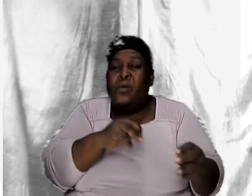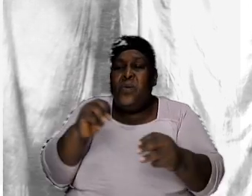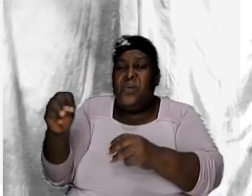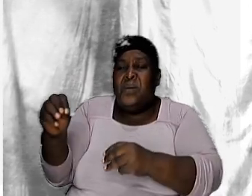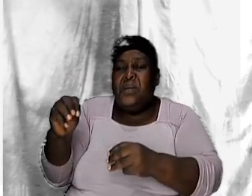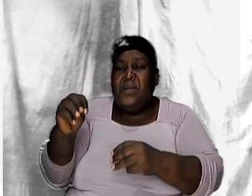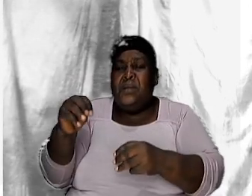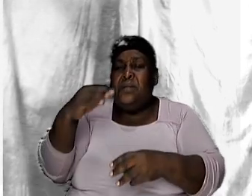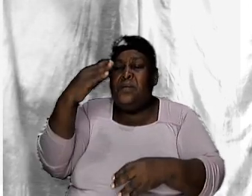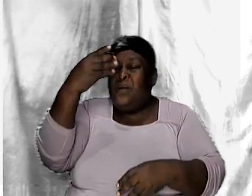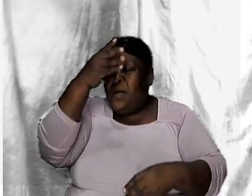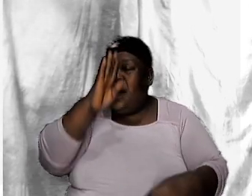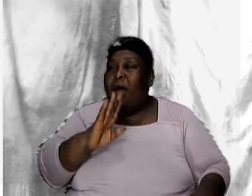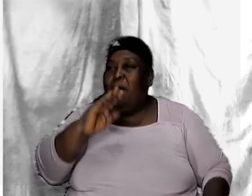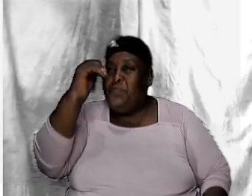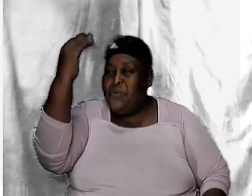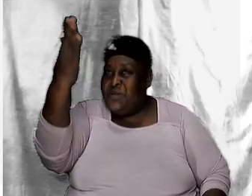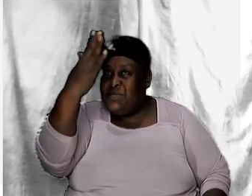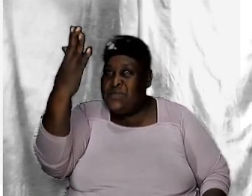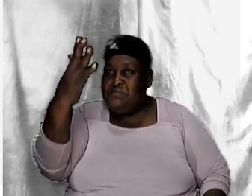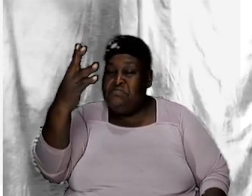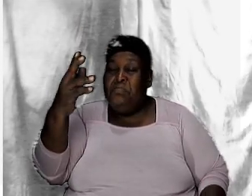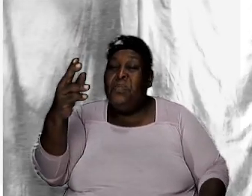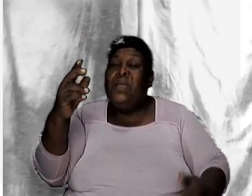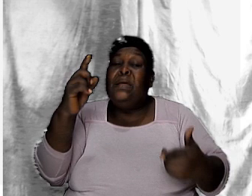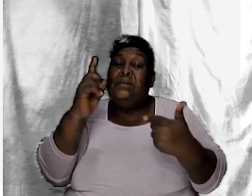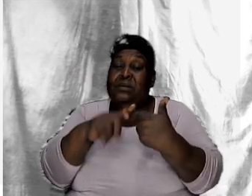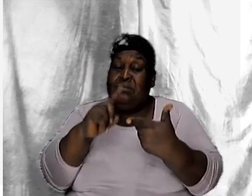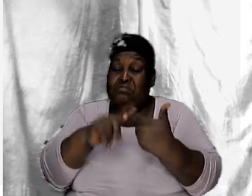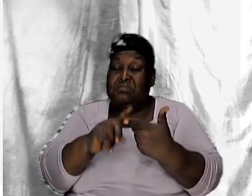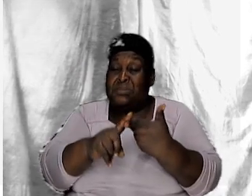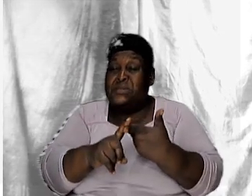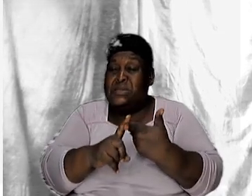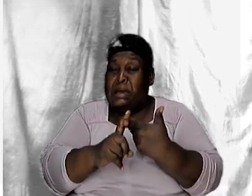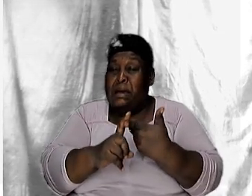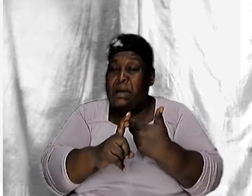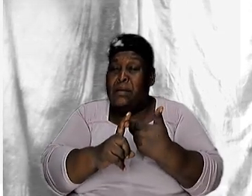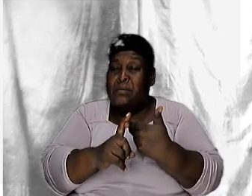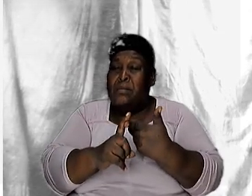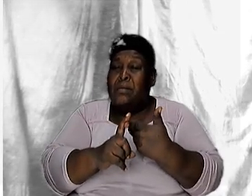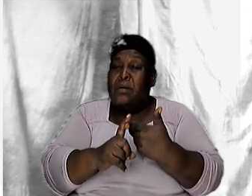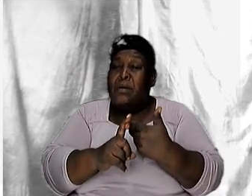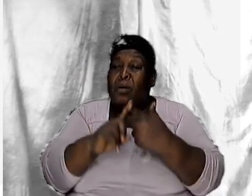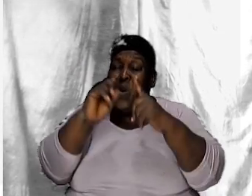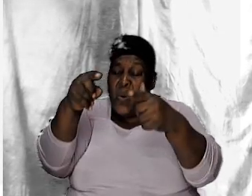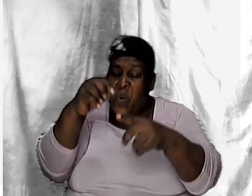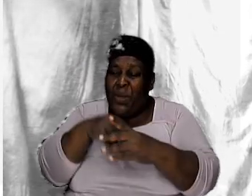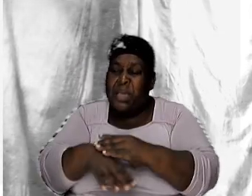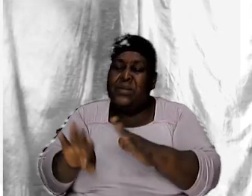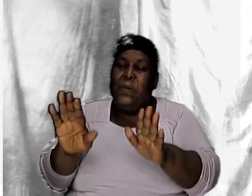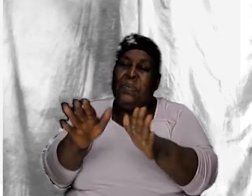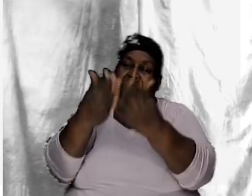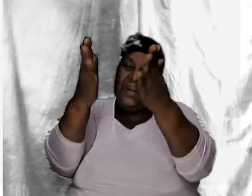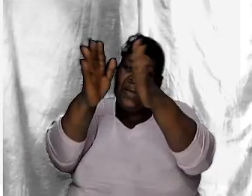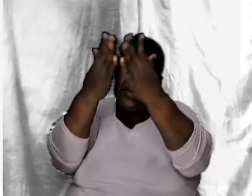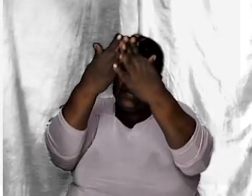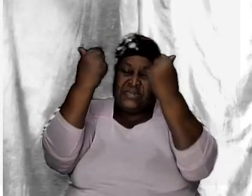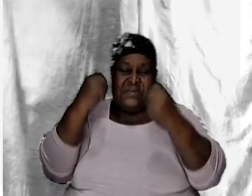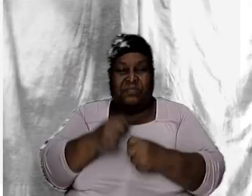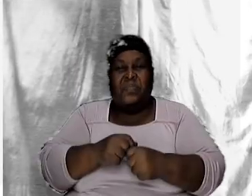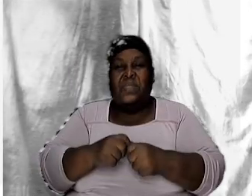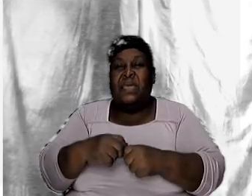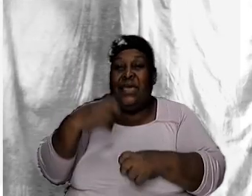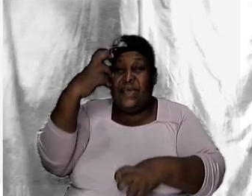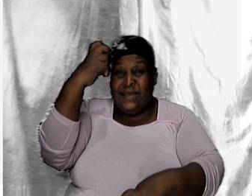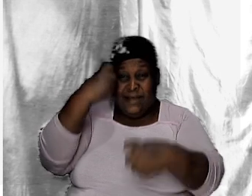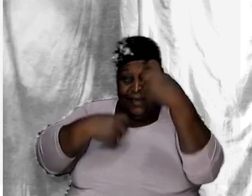Then we move to the second aspect, which is called praise. And praise is an